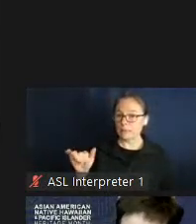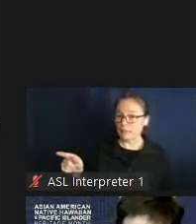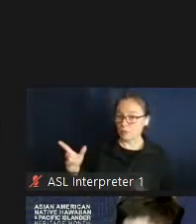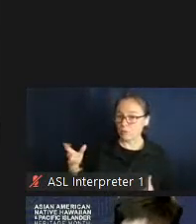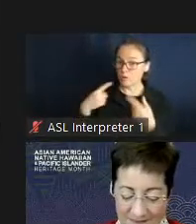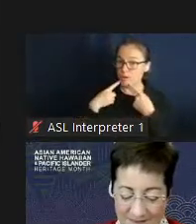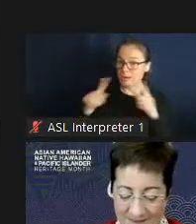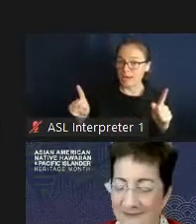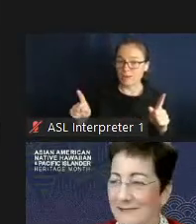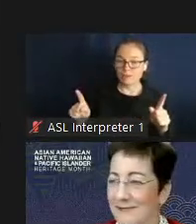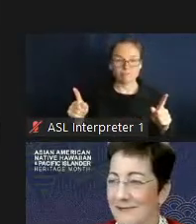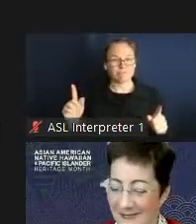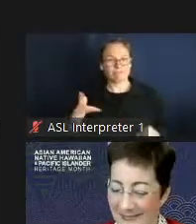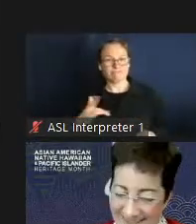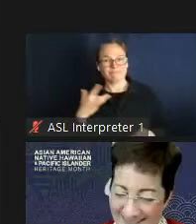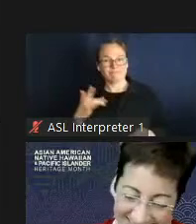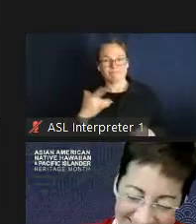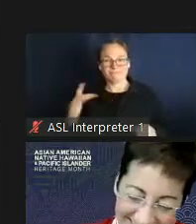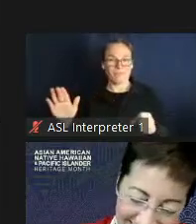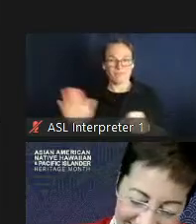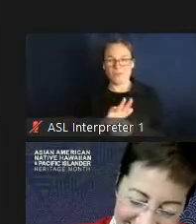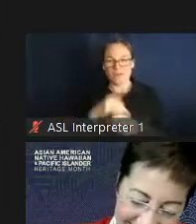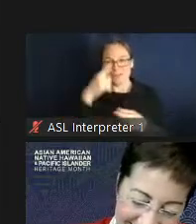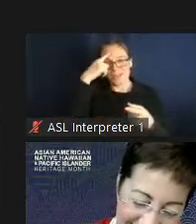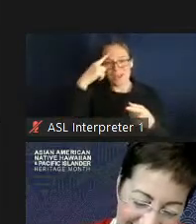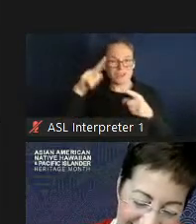it's unanimous. Oh.